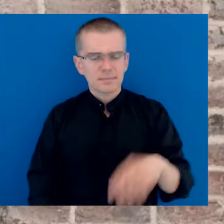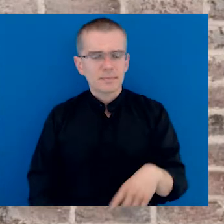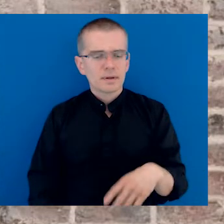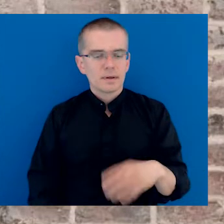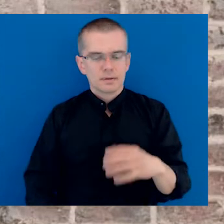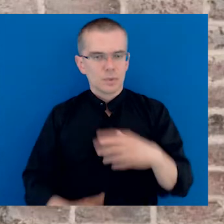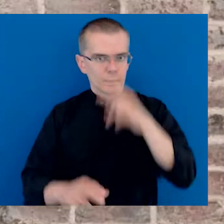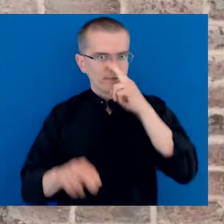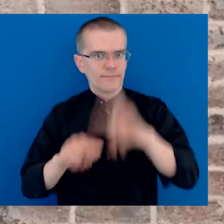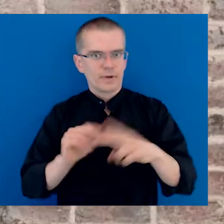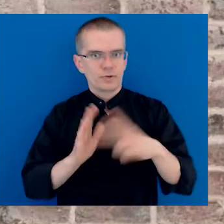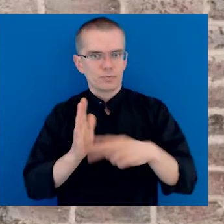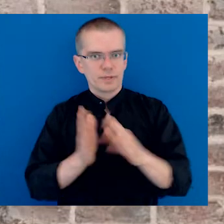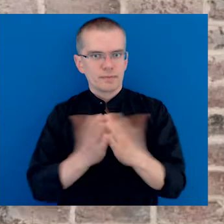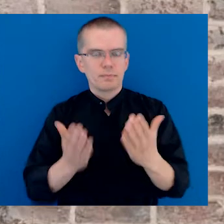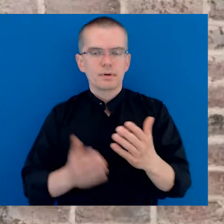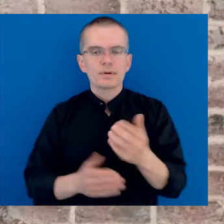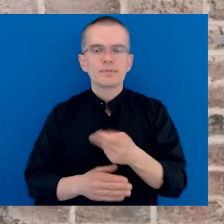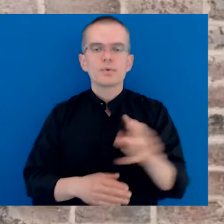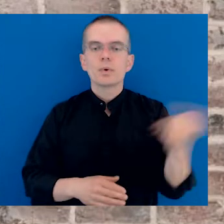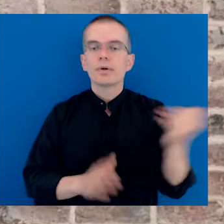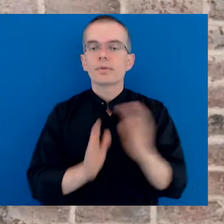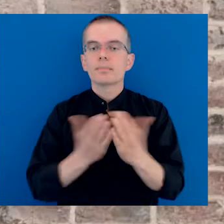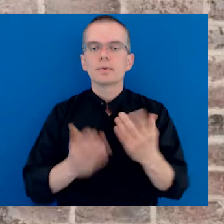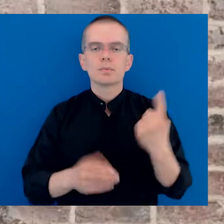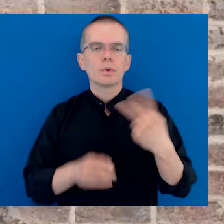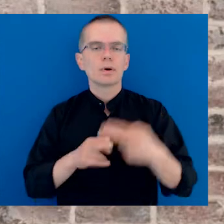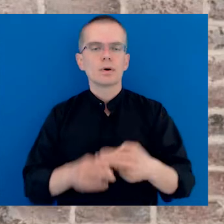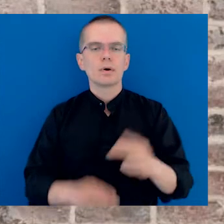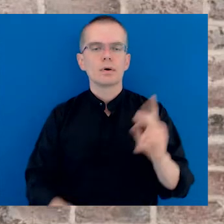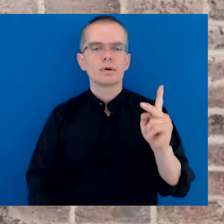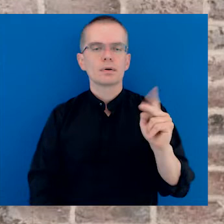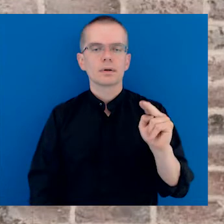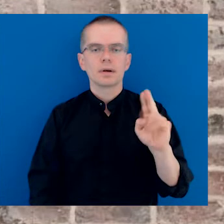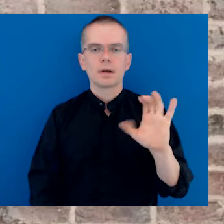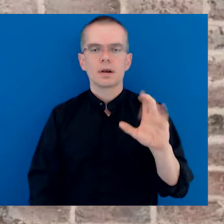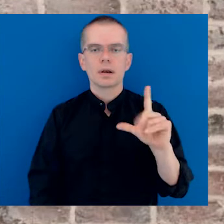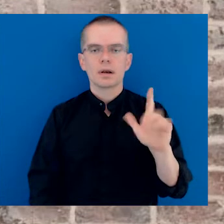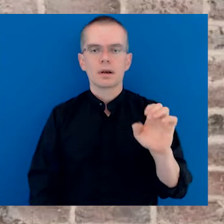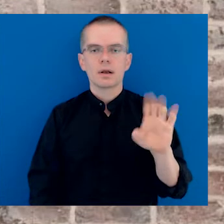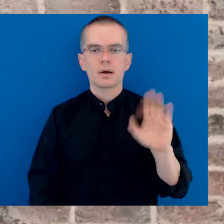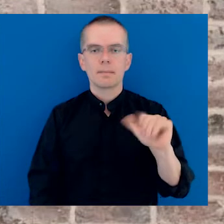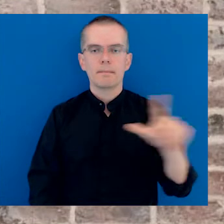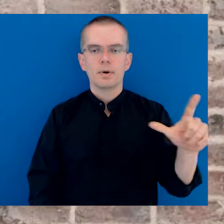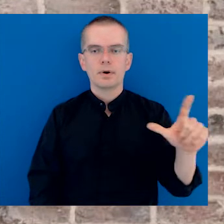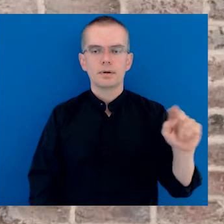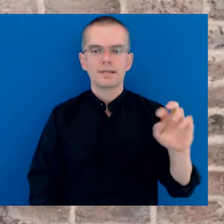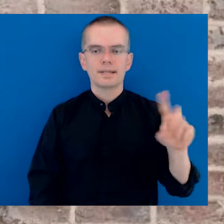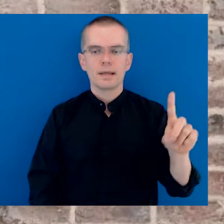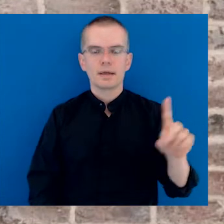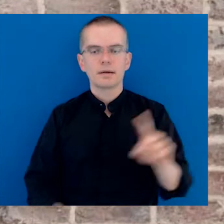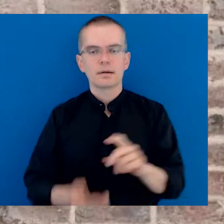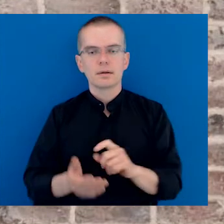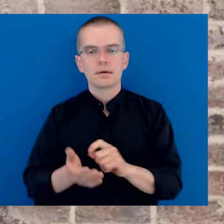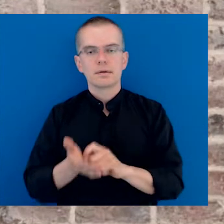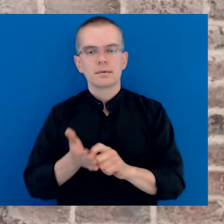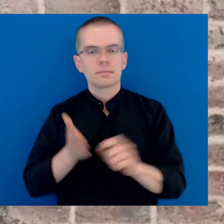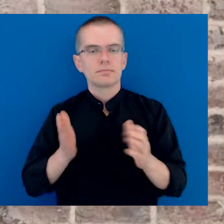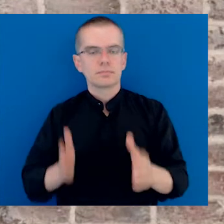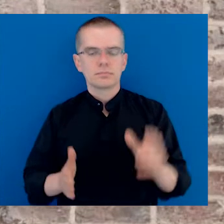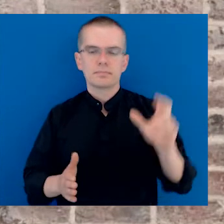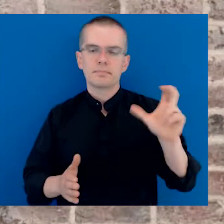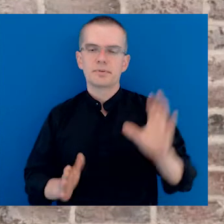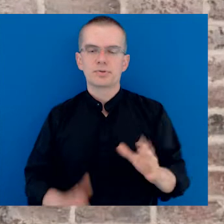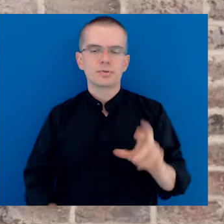fun, reading that book. There's a couple of other ones I really love. There's one called Knuckleball Ned, which was written by a former big league pitcher named R.A.